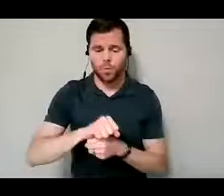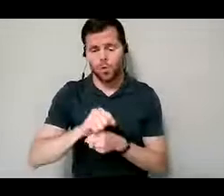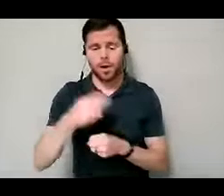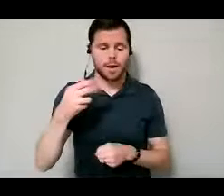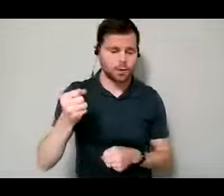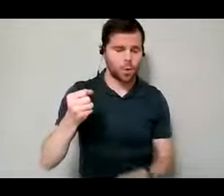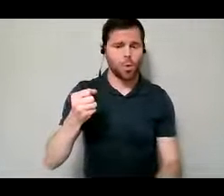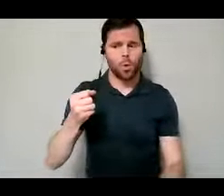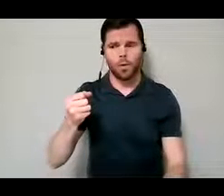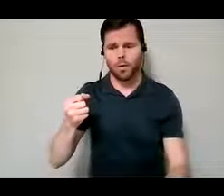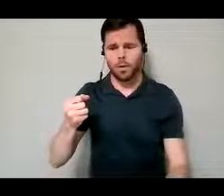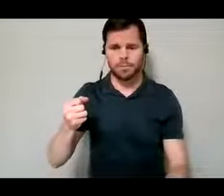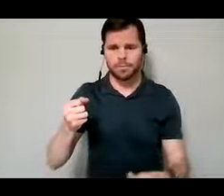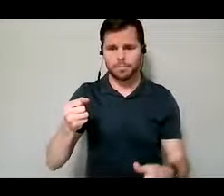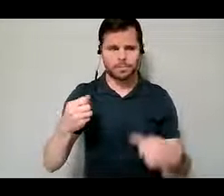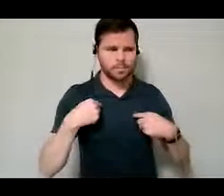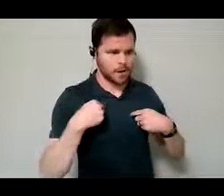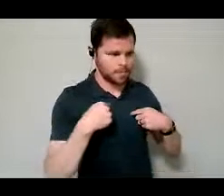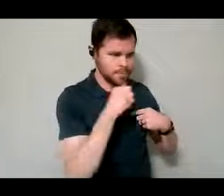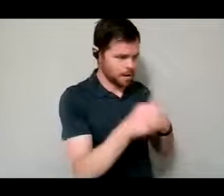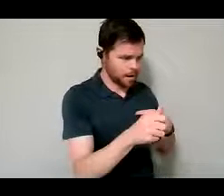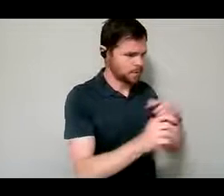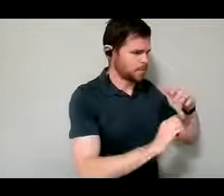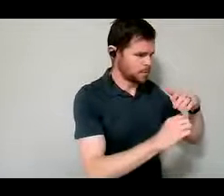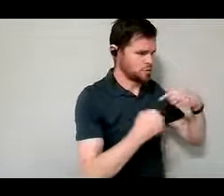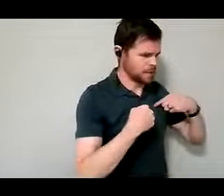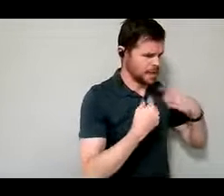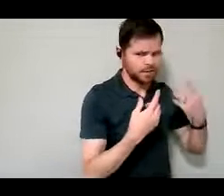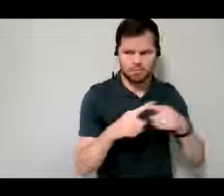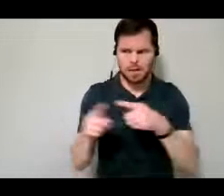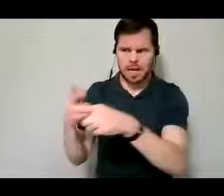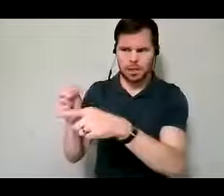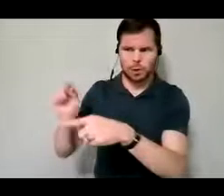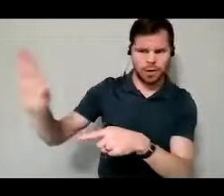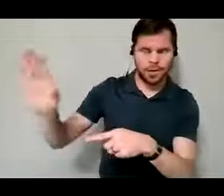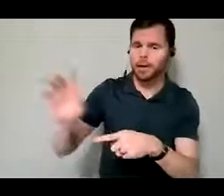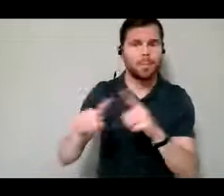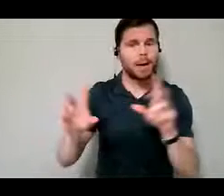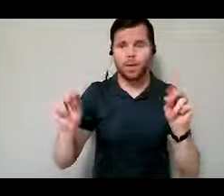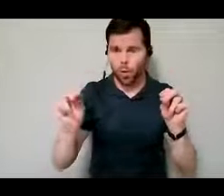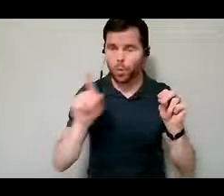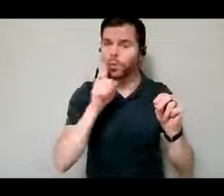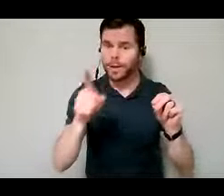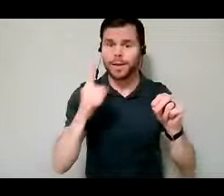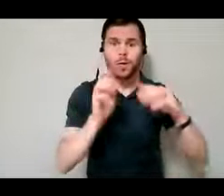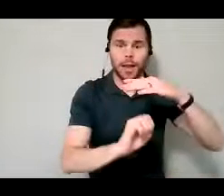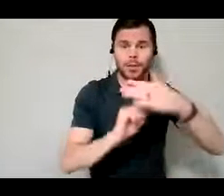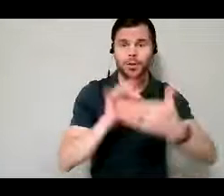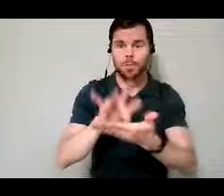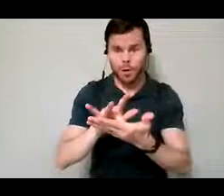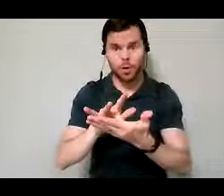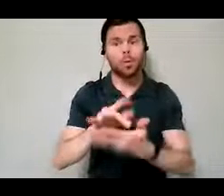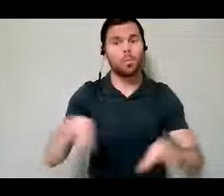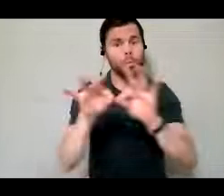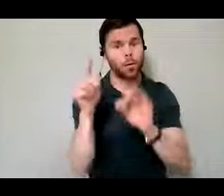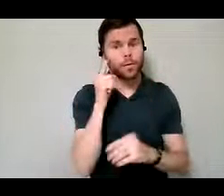focused on high school, but I think for elementary and middle, it's helpful to build that. What do you want to do as you move on